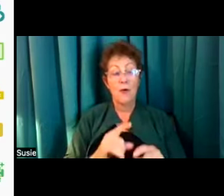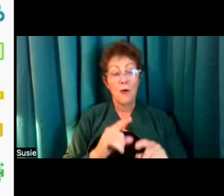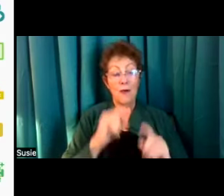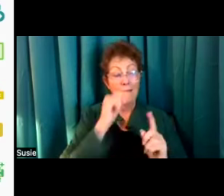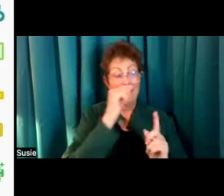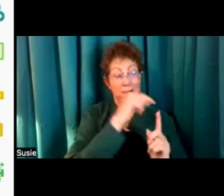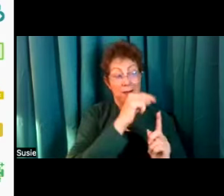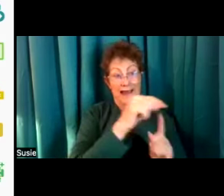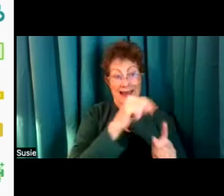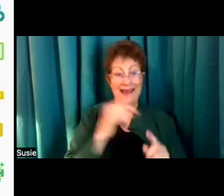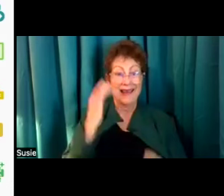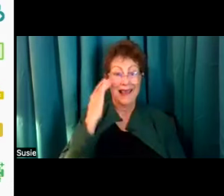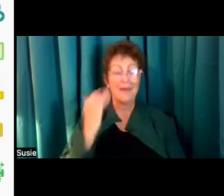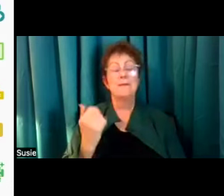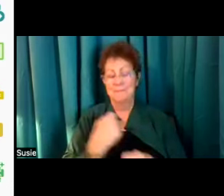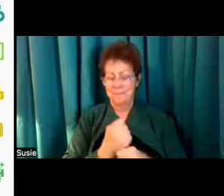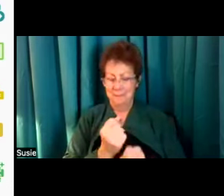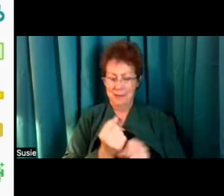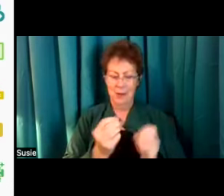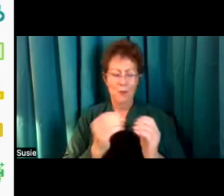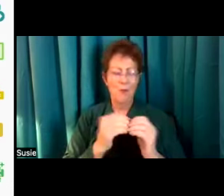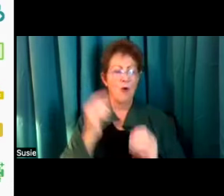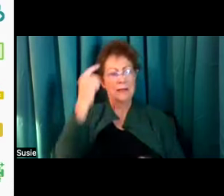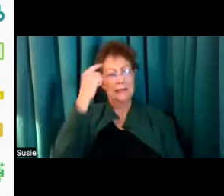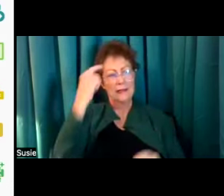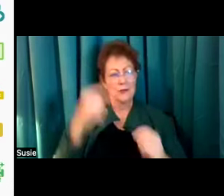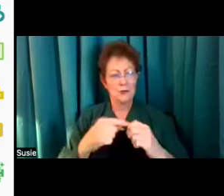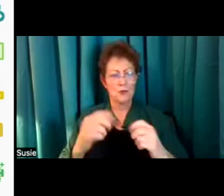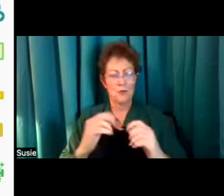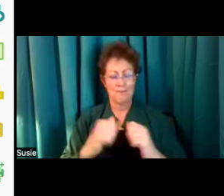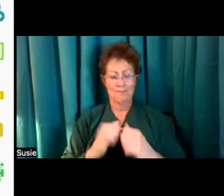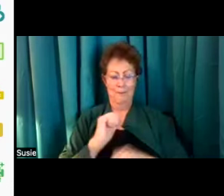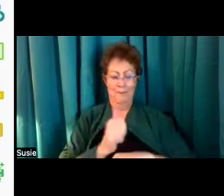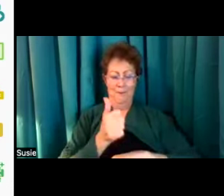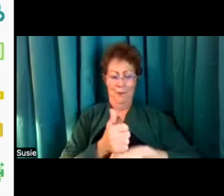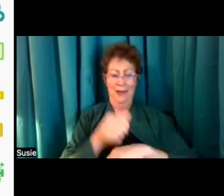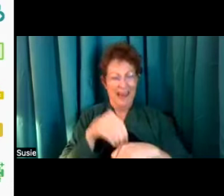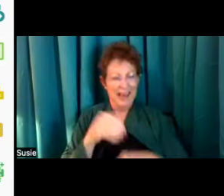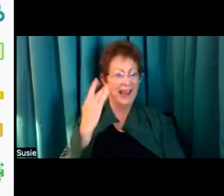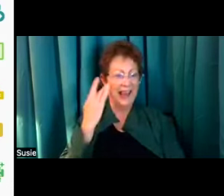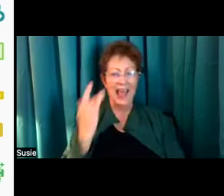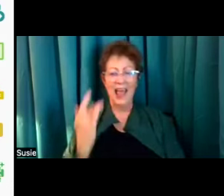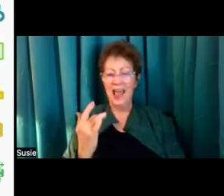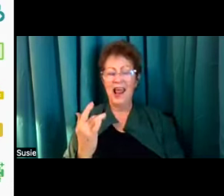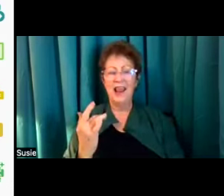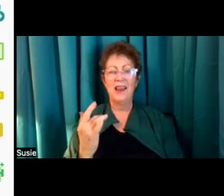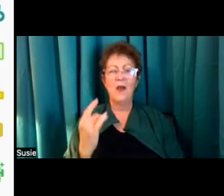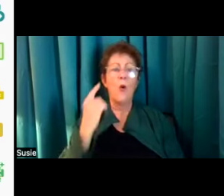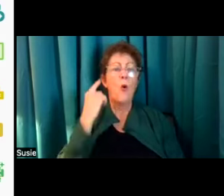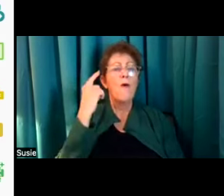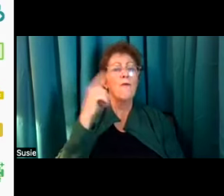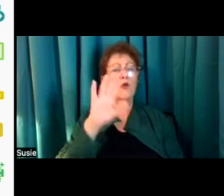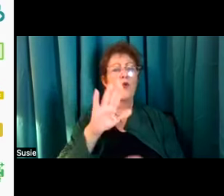in California, it might make more sense to form the nonprofit in California or pick your state.